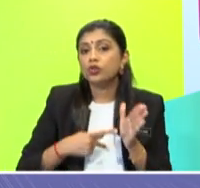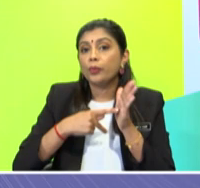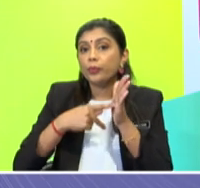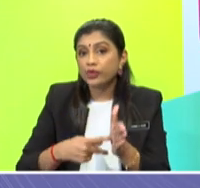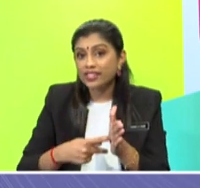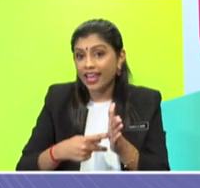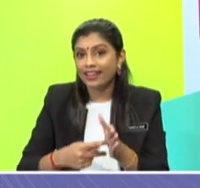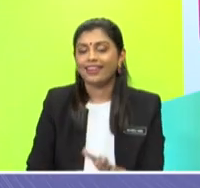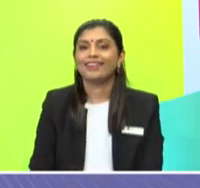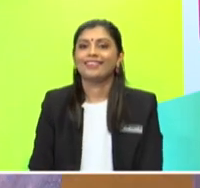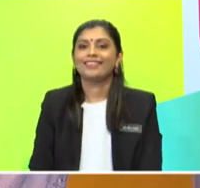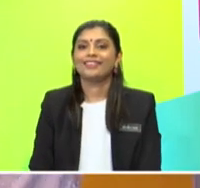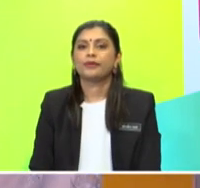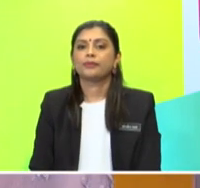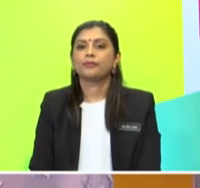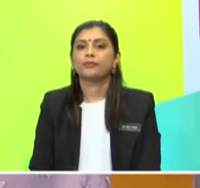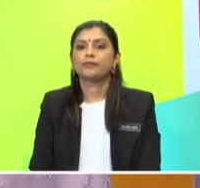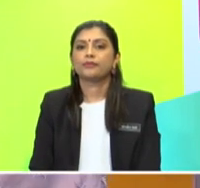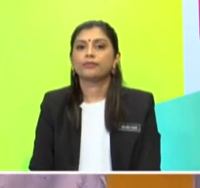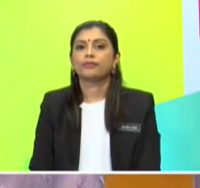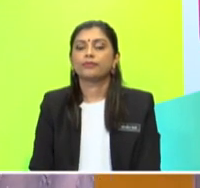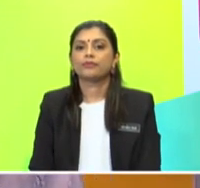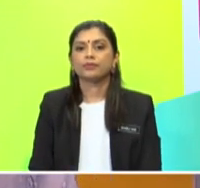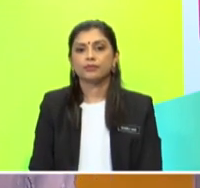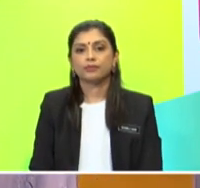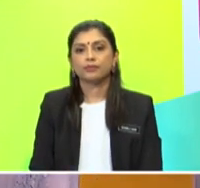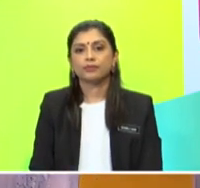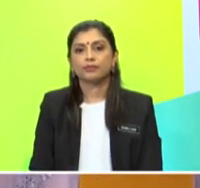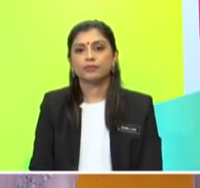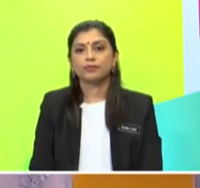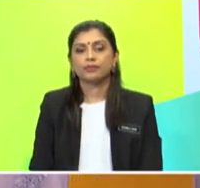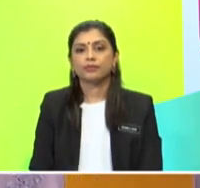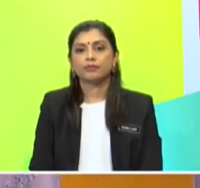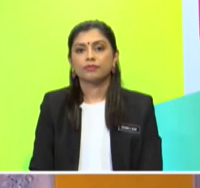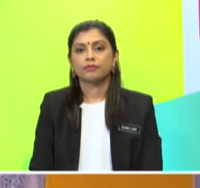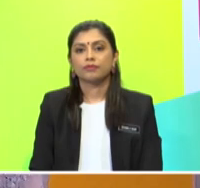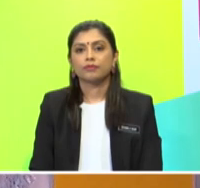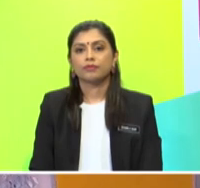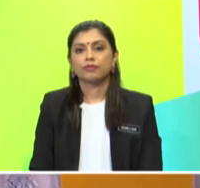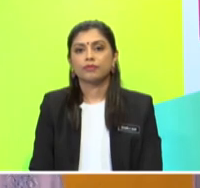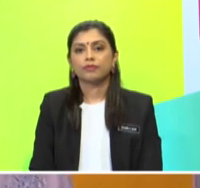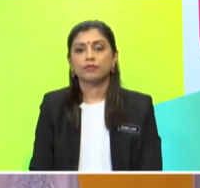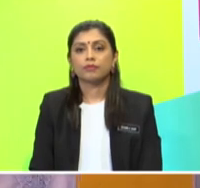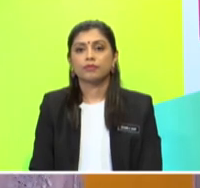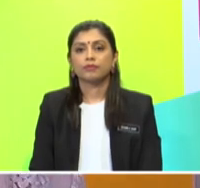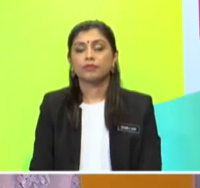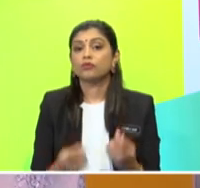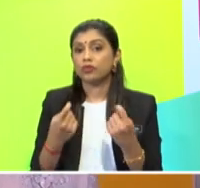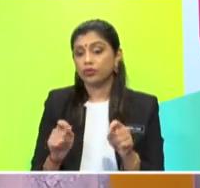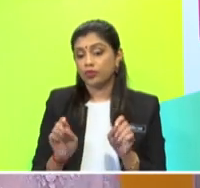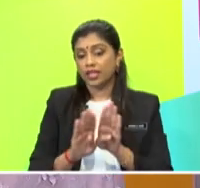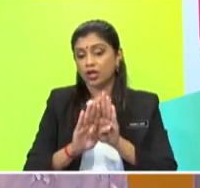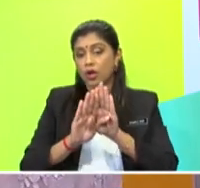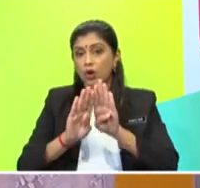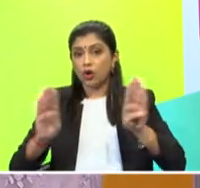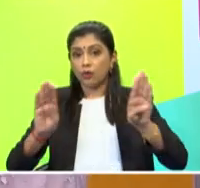now, who wants to give it a try? The best closing line, or sorry, the best opening line to begin your email.